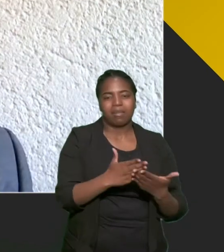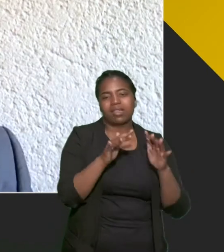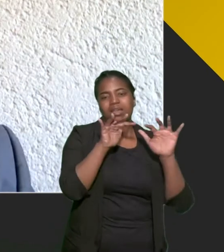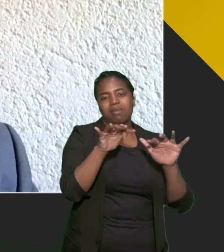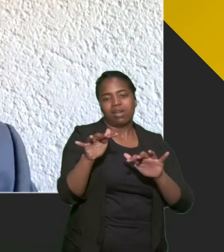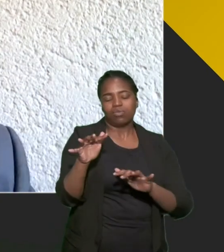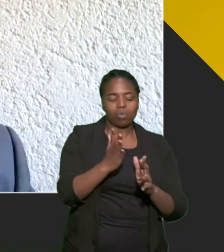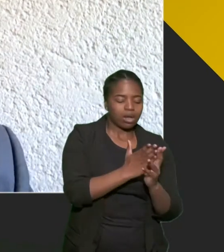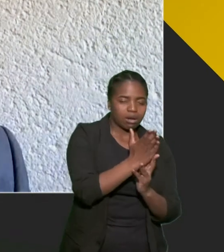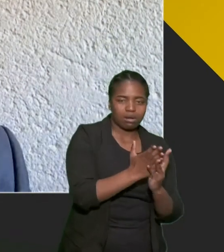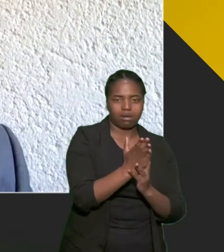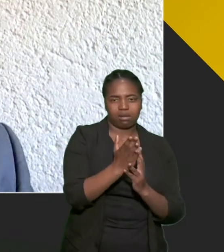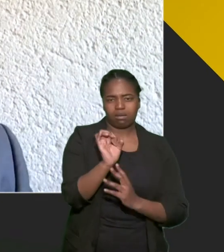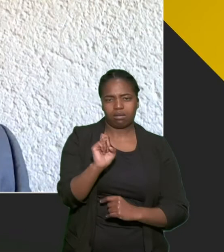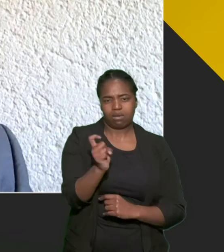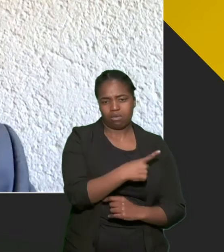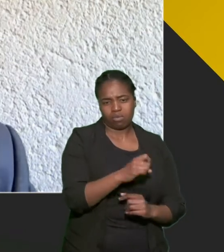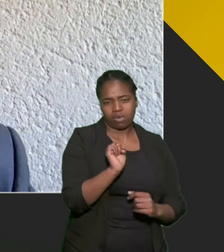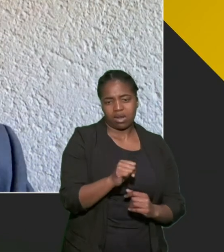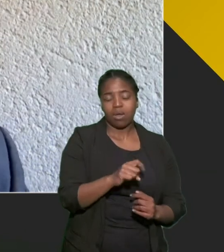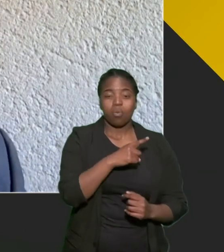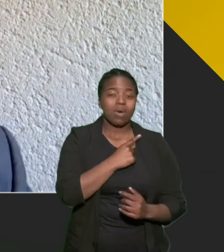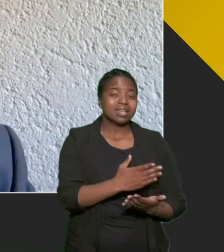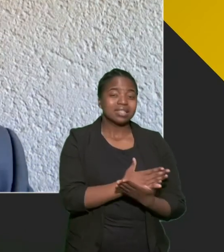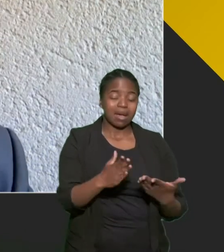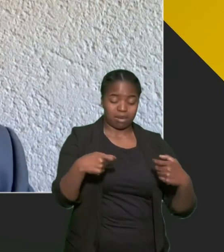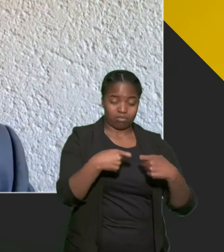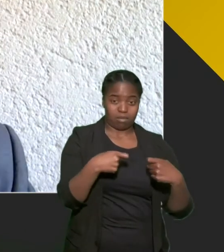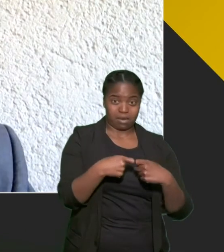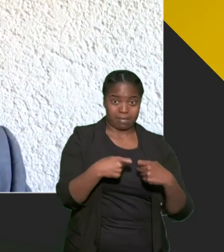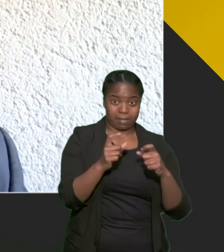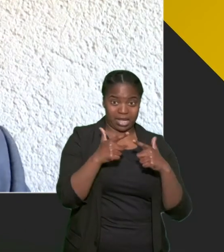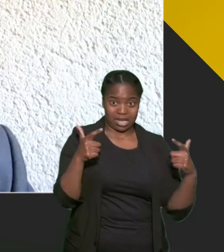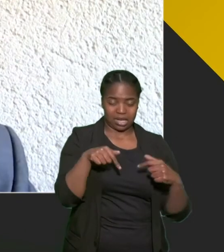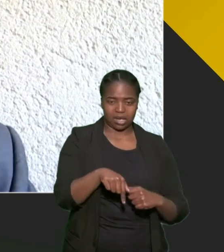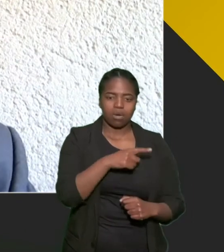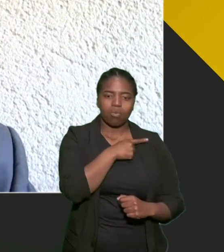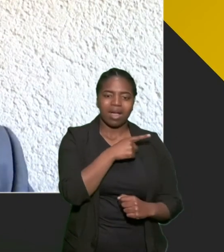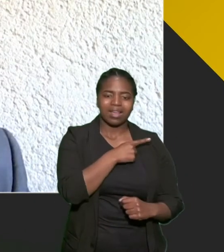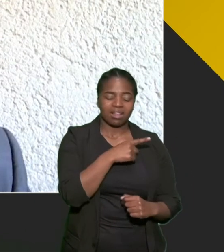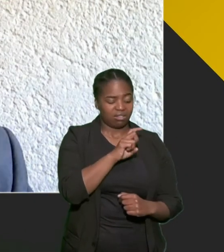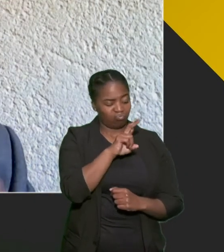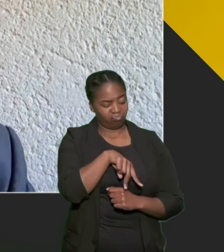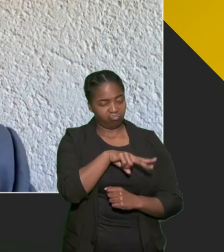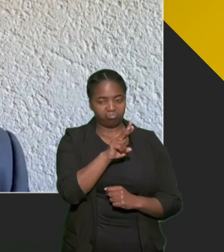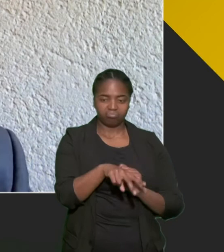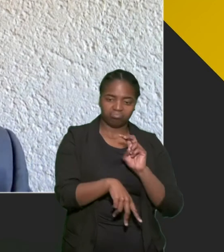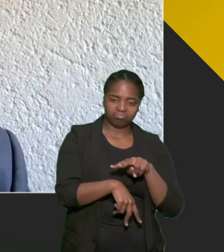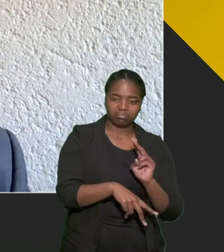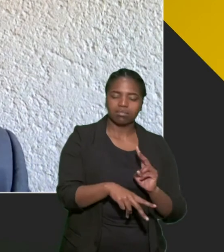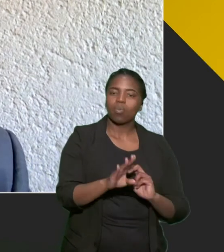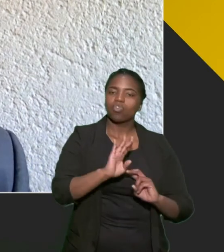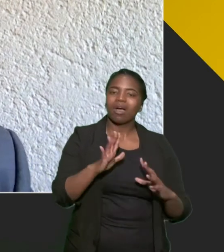they're accessible to us all. Ngoba some of ingxabano ekhona is because sibukane angathi asingabantu